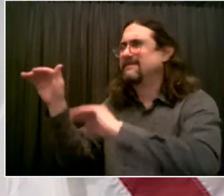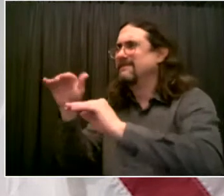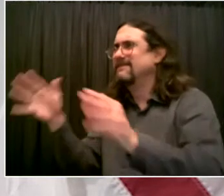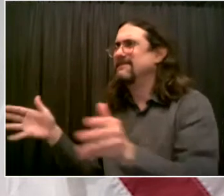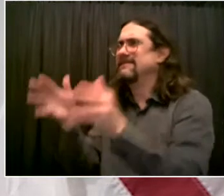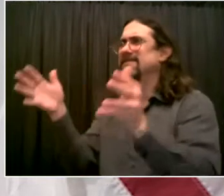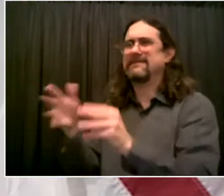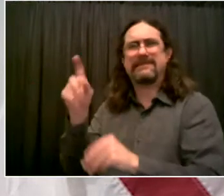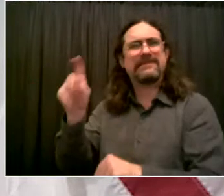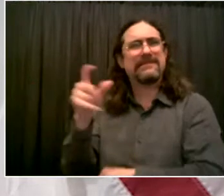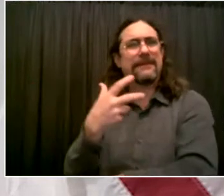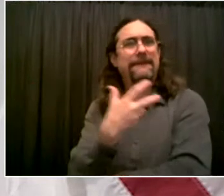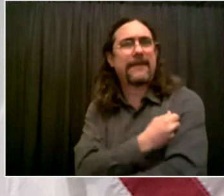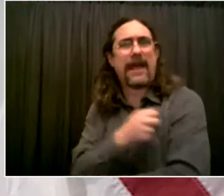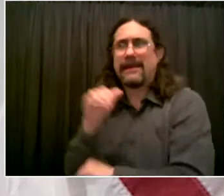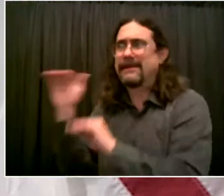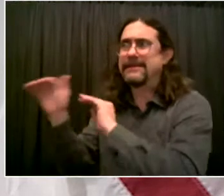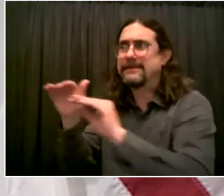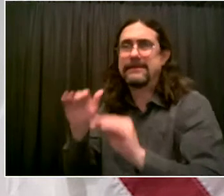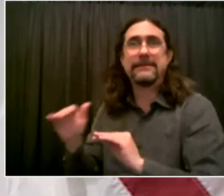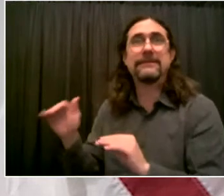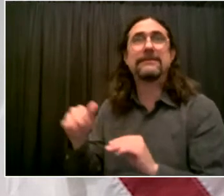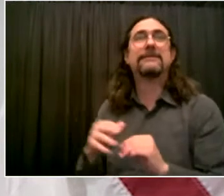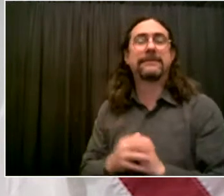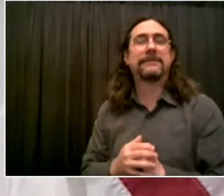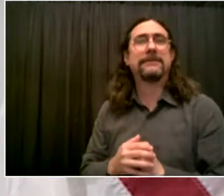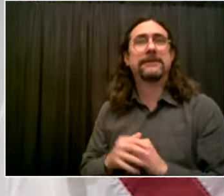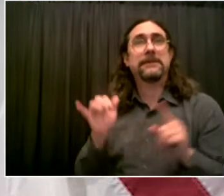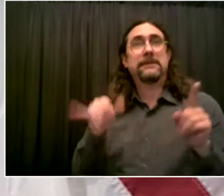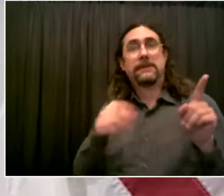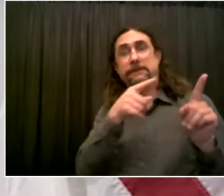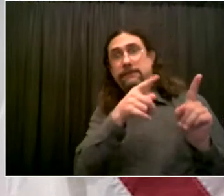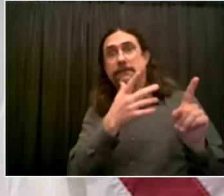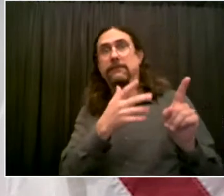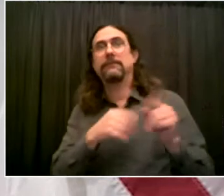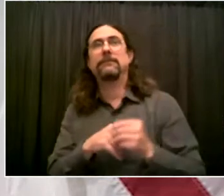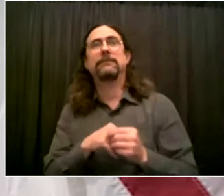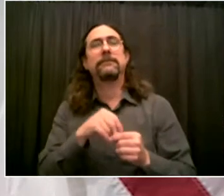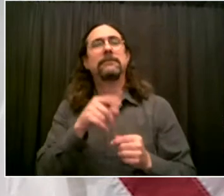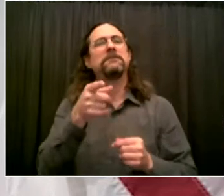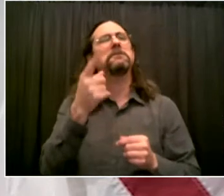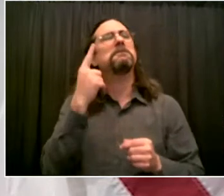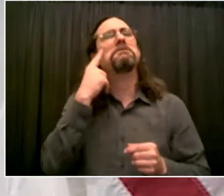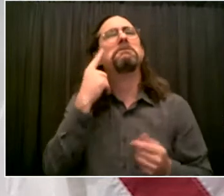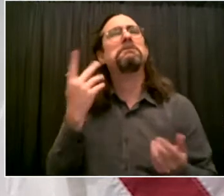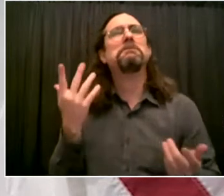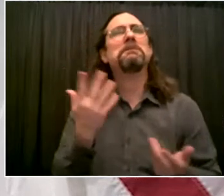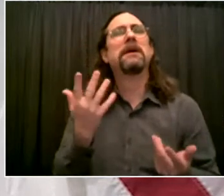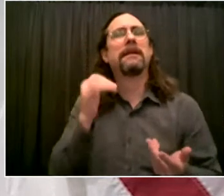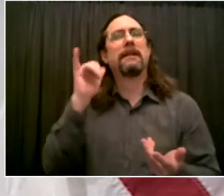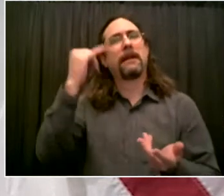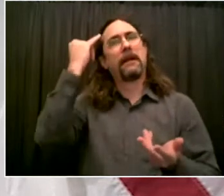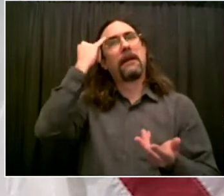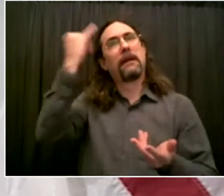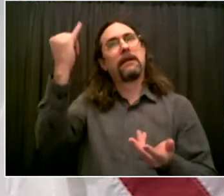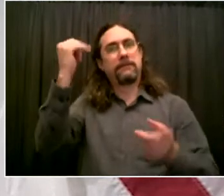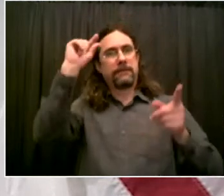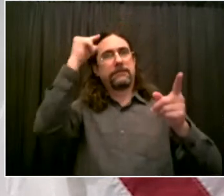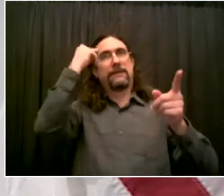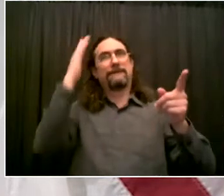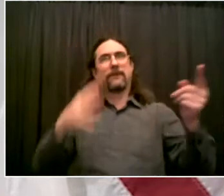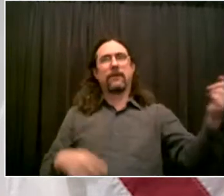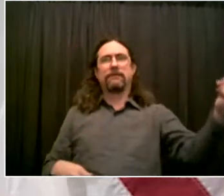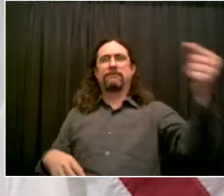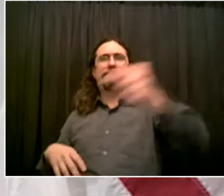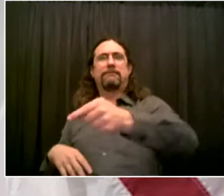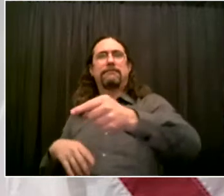governor's support, especially with him making his appeals for more vaccinations made in African-American settings? Might